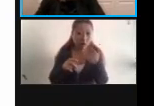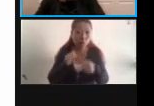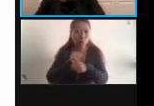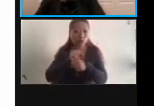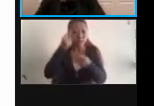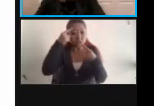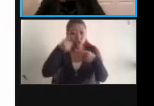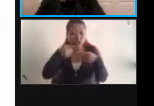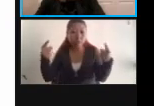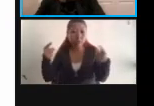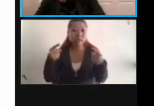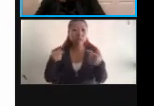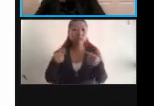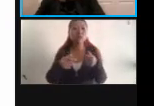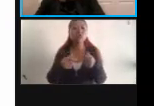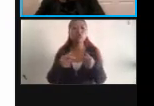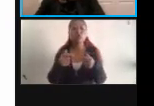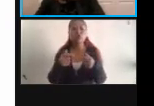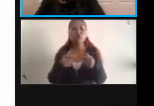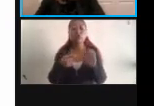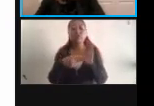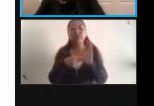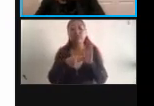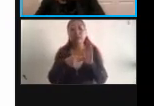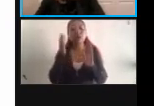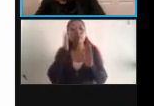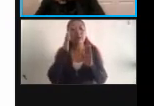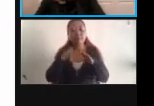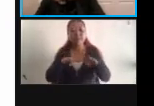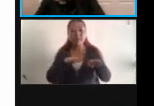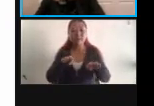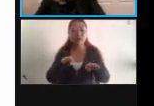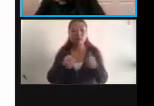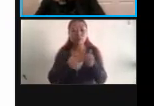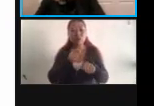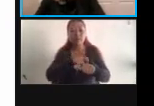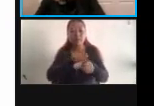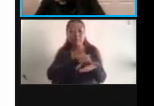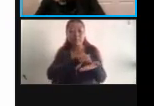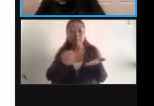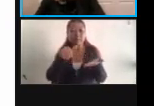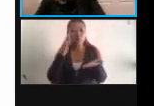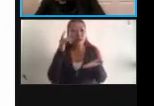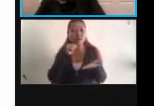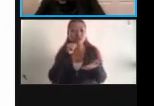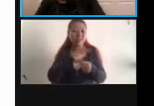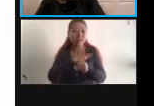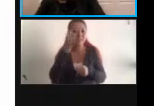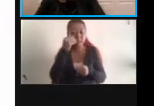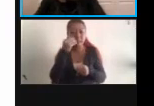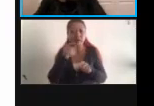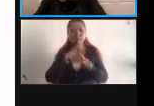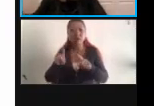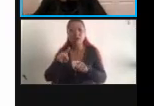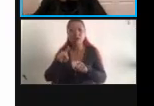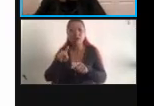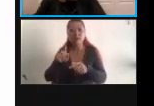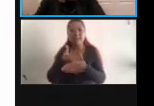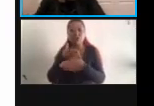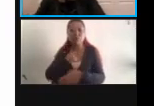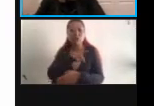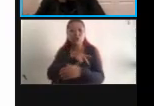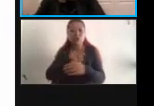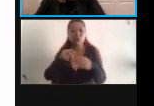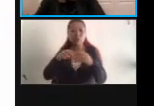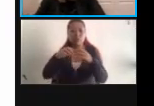but dismissed. For example, bad behavior being attributed to not enough sleep. On the other hand, interpersonal breakdowns were more severe